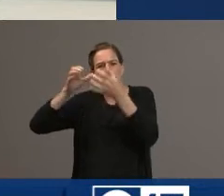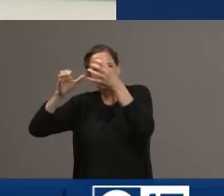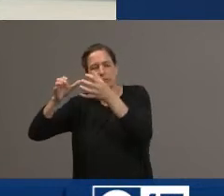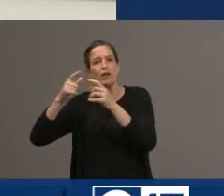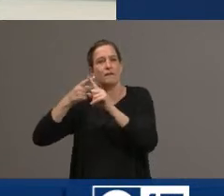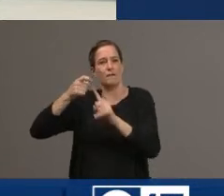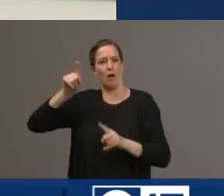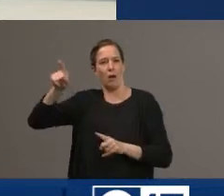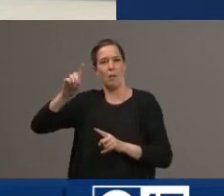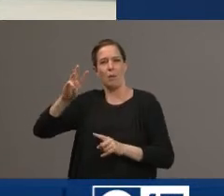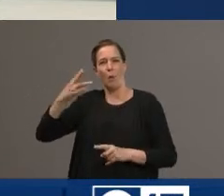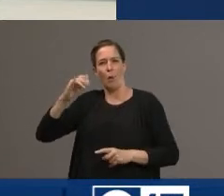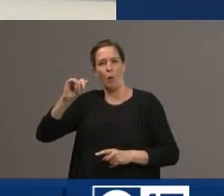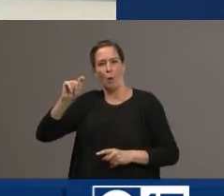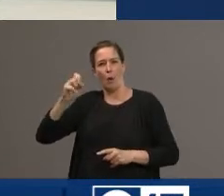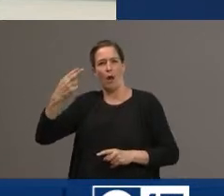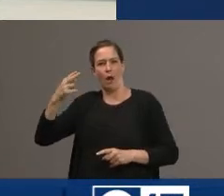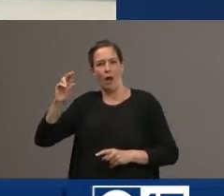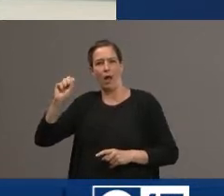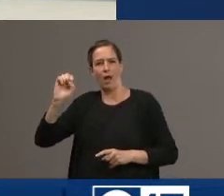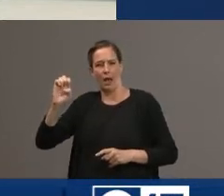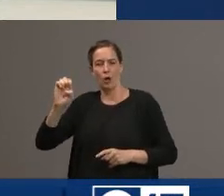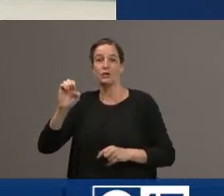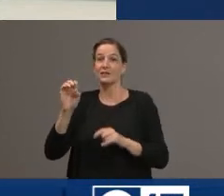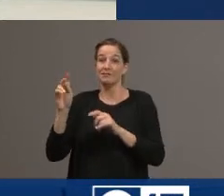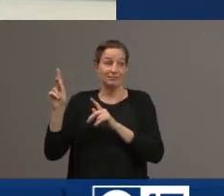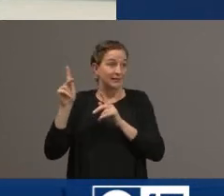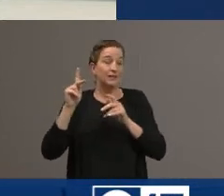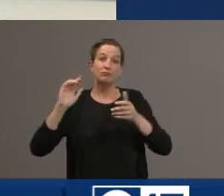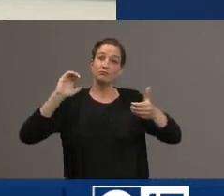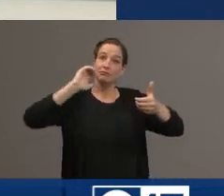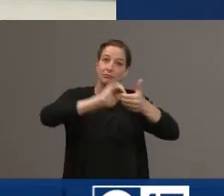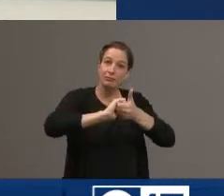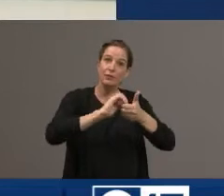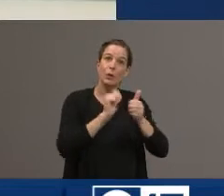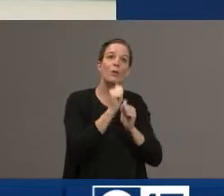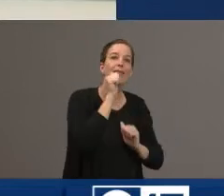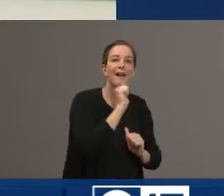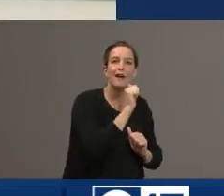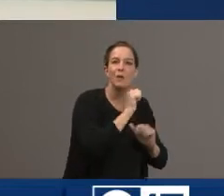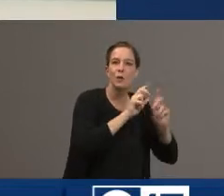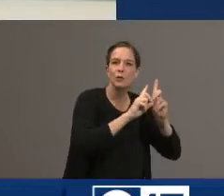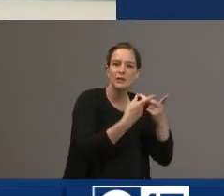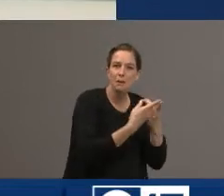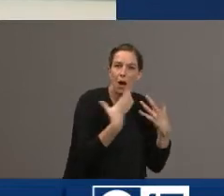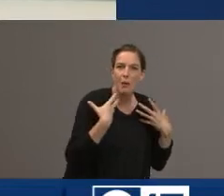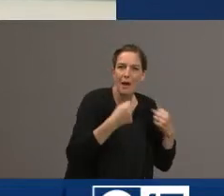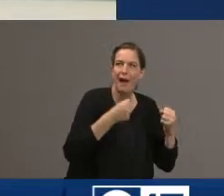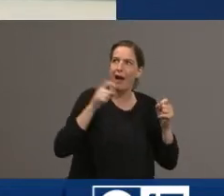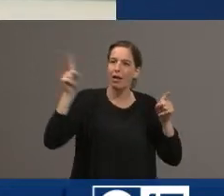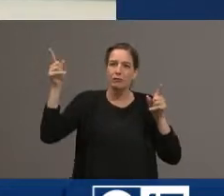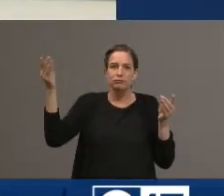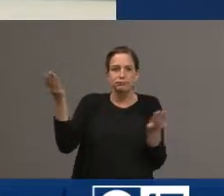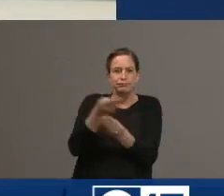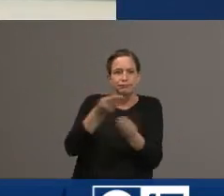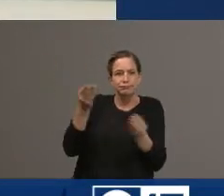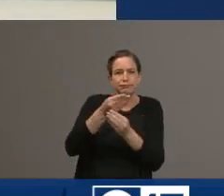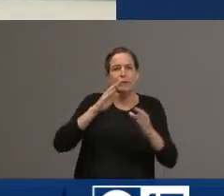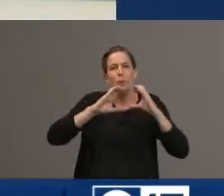had the same kind of accessibility, constant communication on a weekly basis. And like I